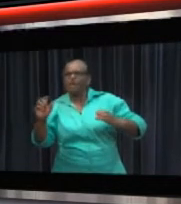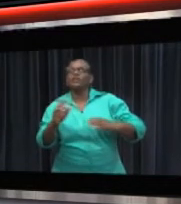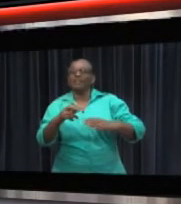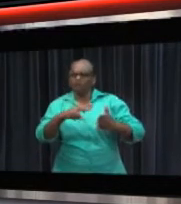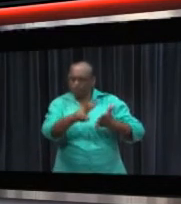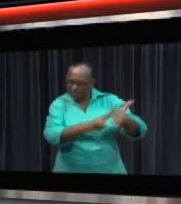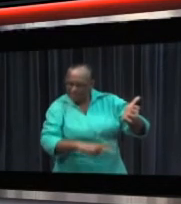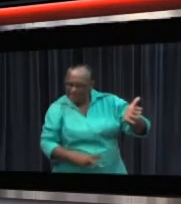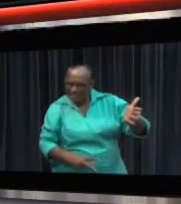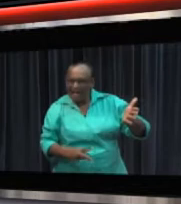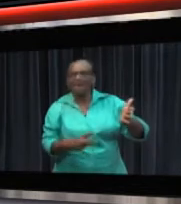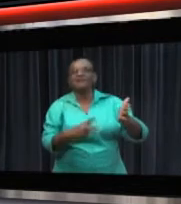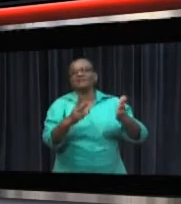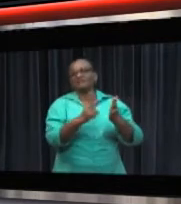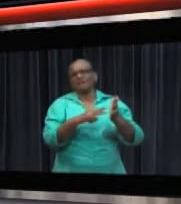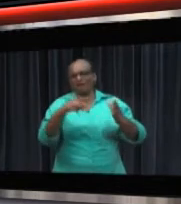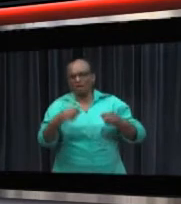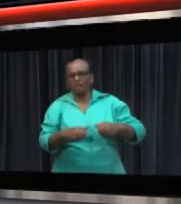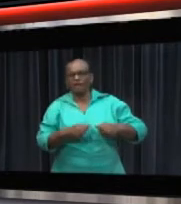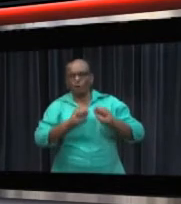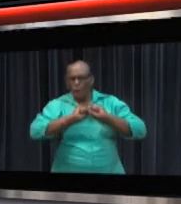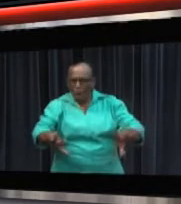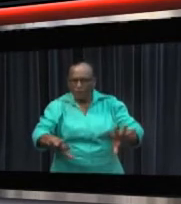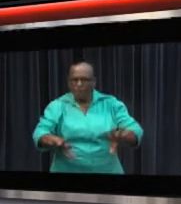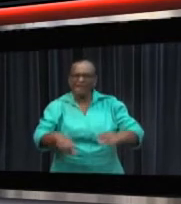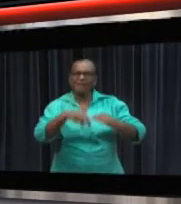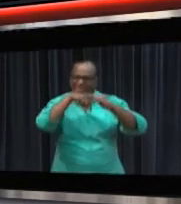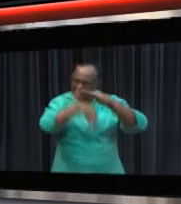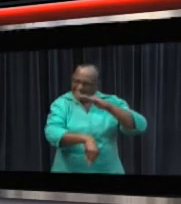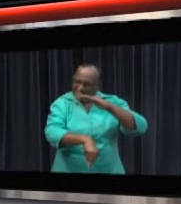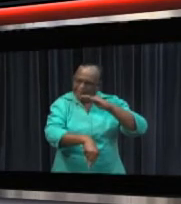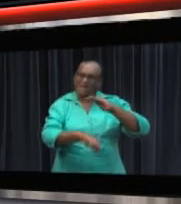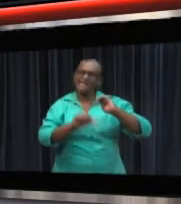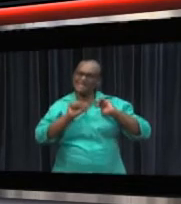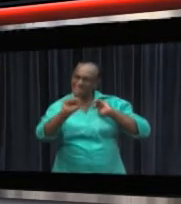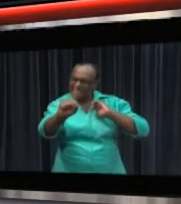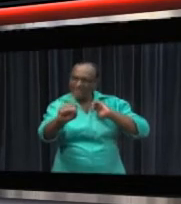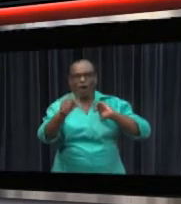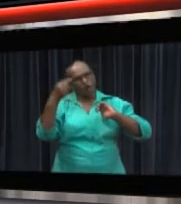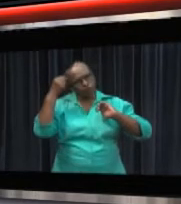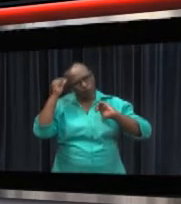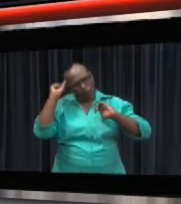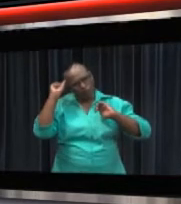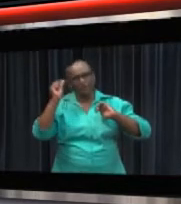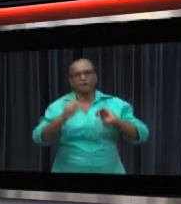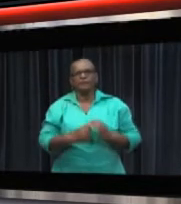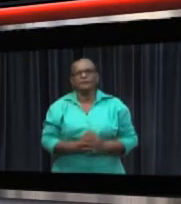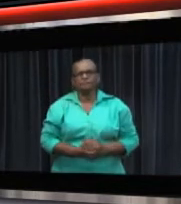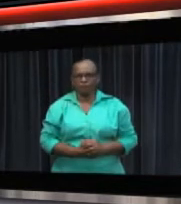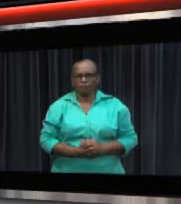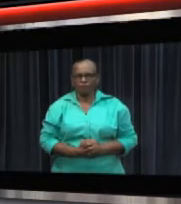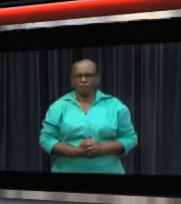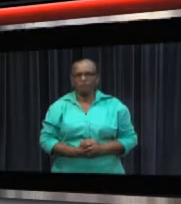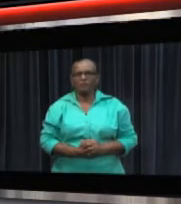Convention on the Elimination of All Forms of Discrimination Against Women.